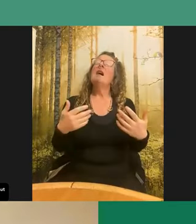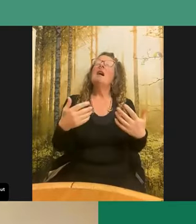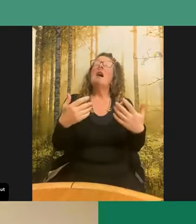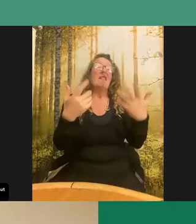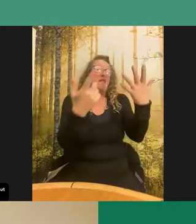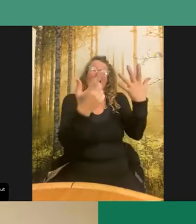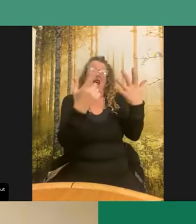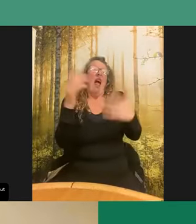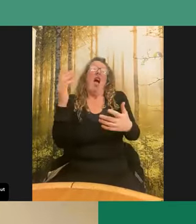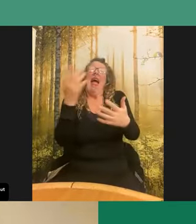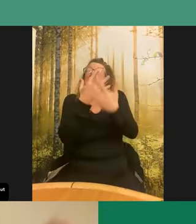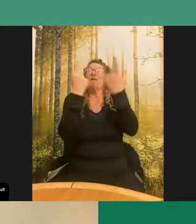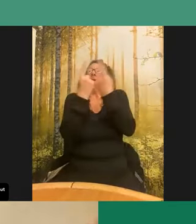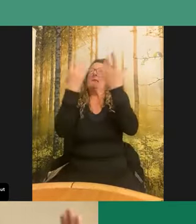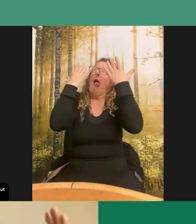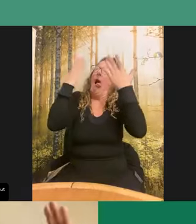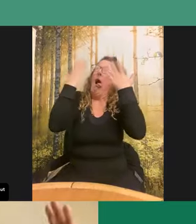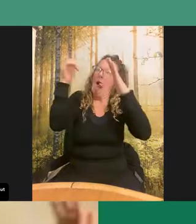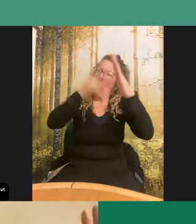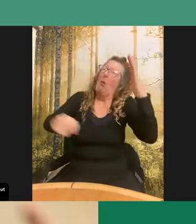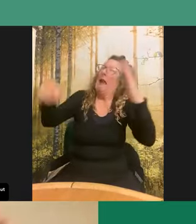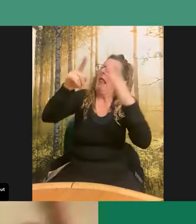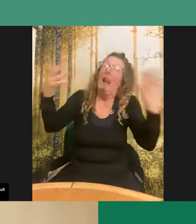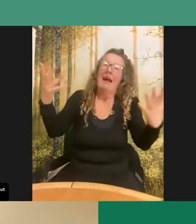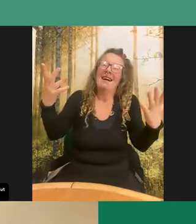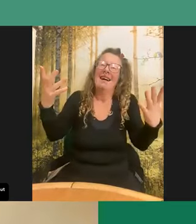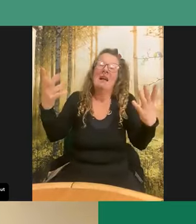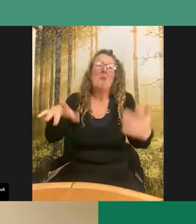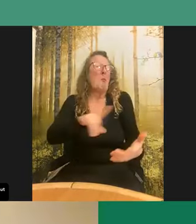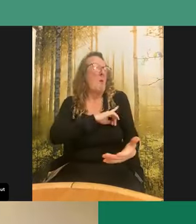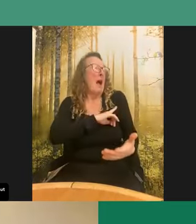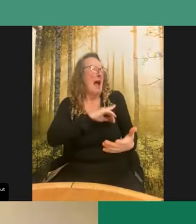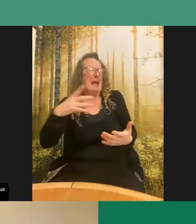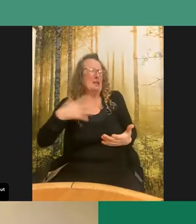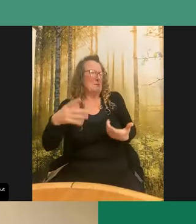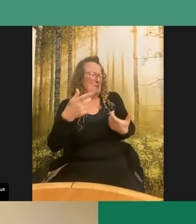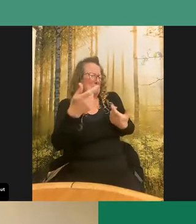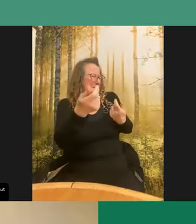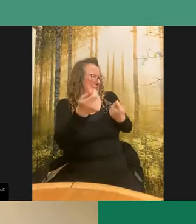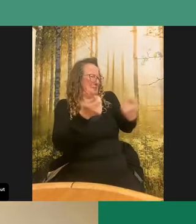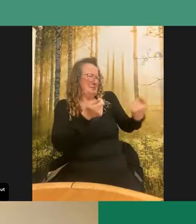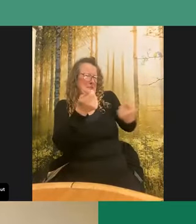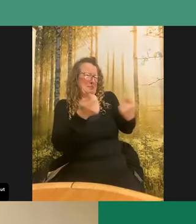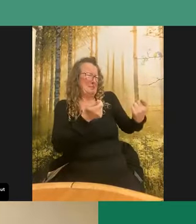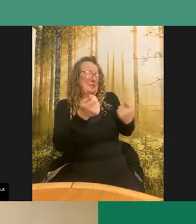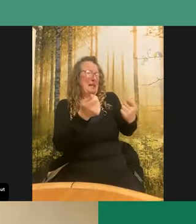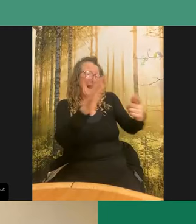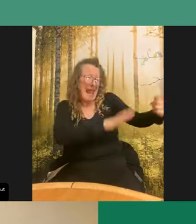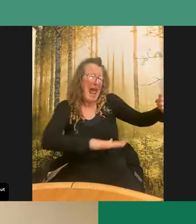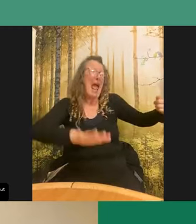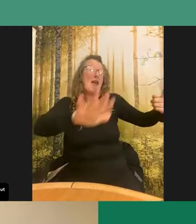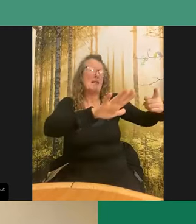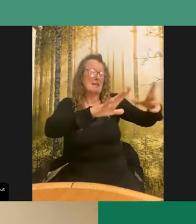considered like kind of crazy. Like, why would you want to administer an area larger than you could cover in a day, you know? And I just think that's